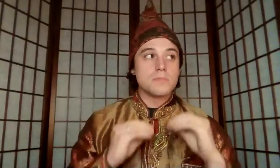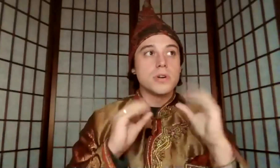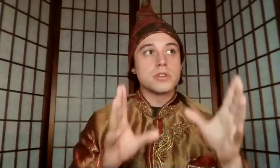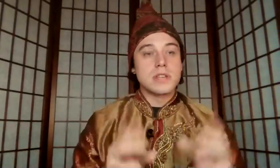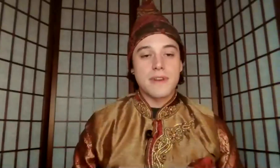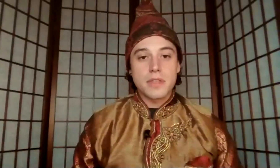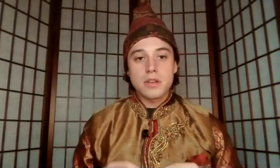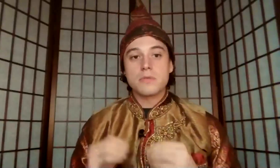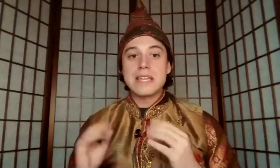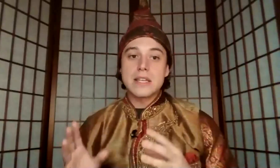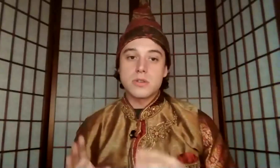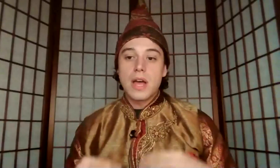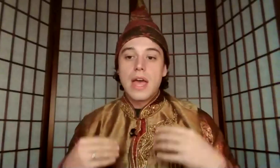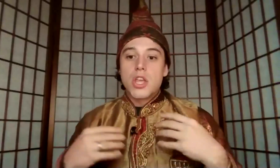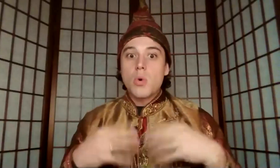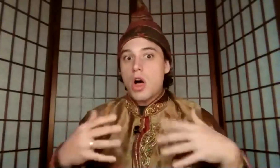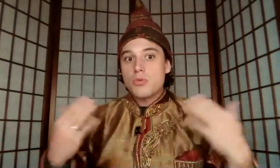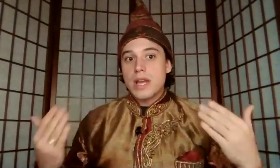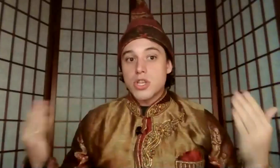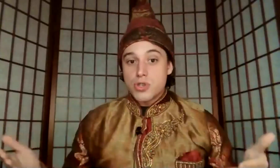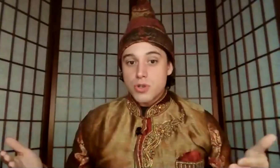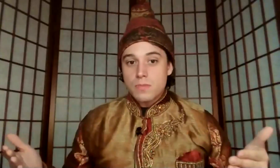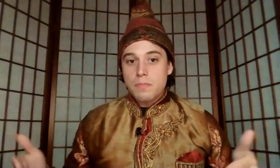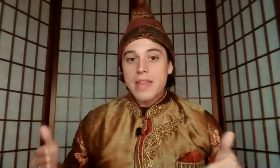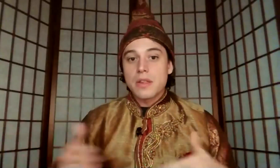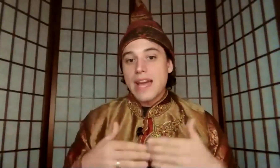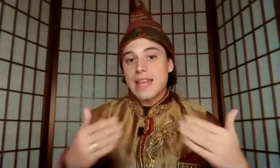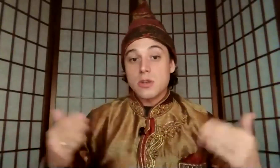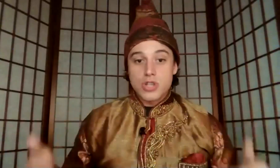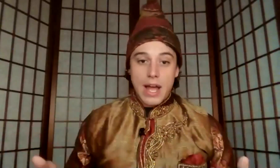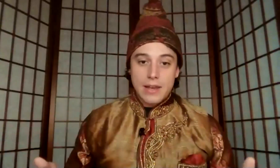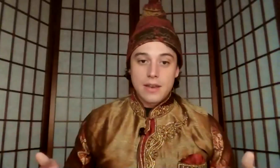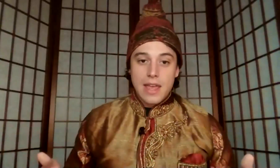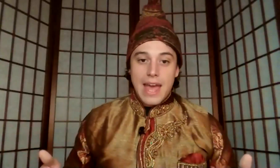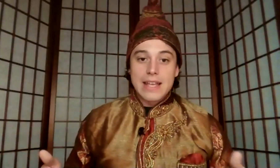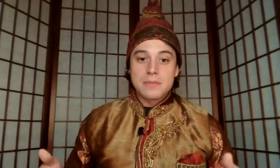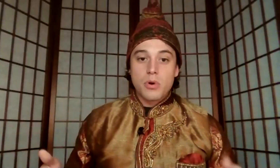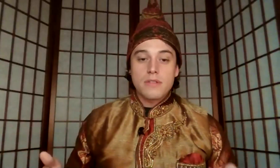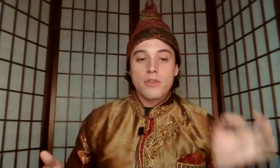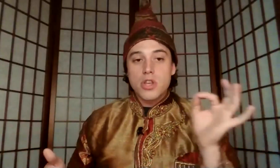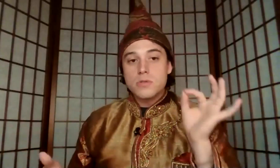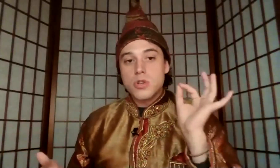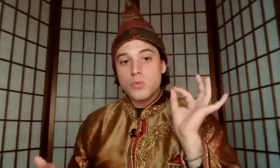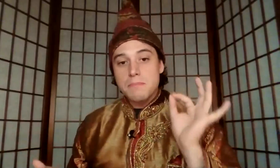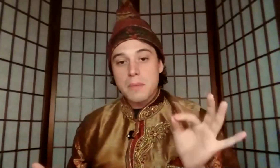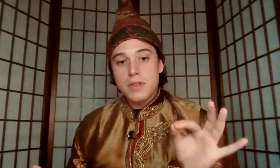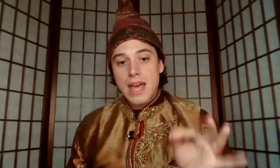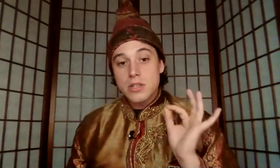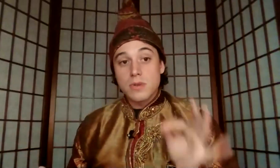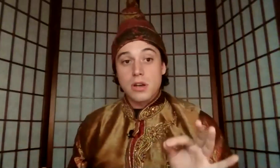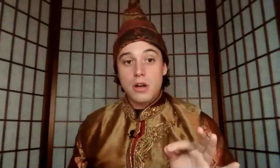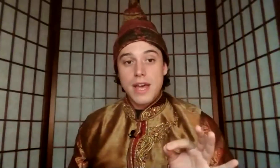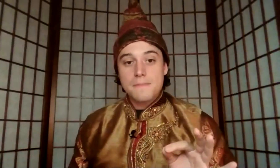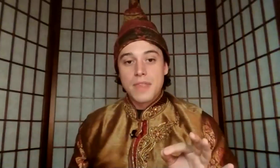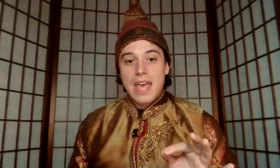try to push yourself out there. You don't need to. You already do by the light that you shine. And it's important for you to remember that